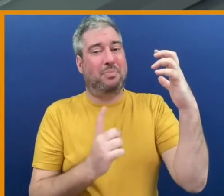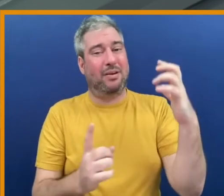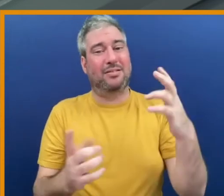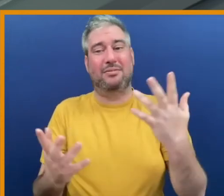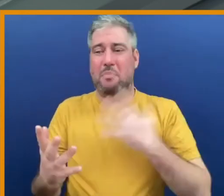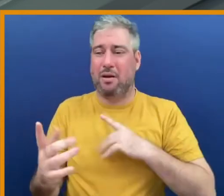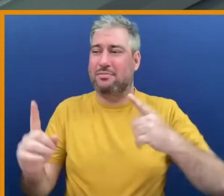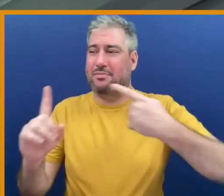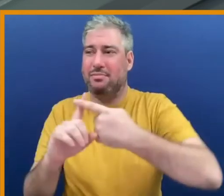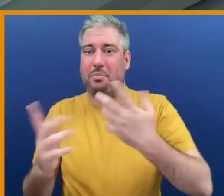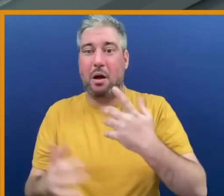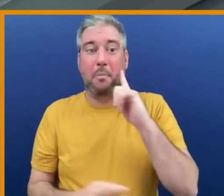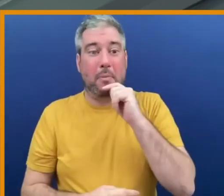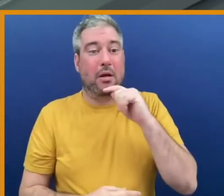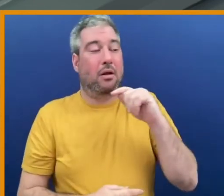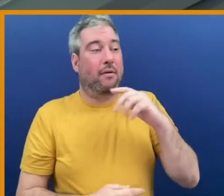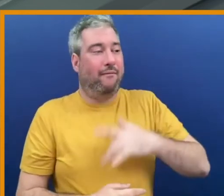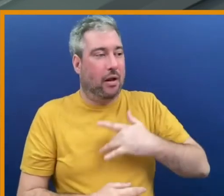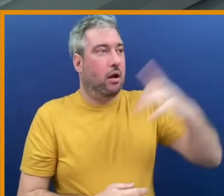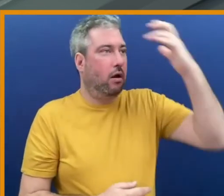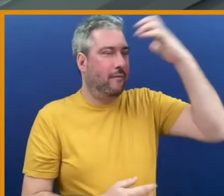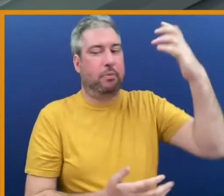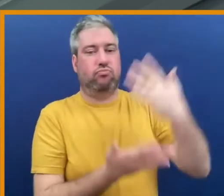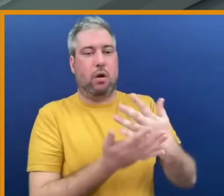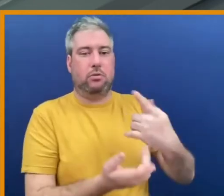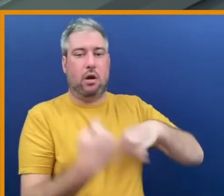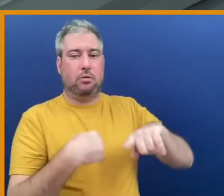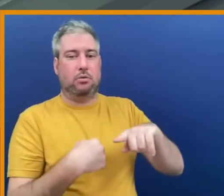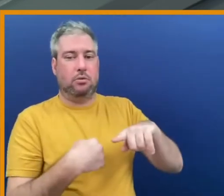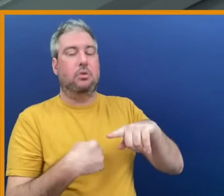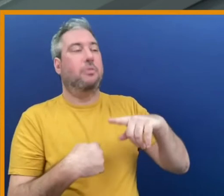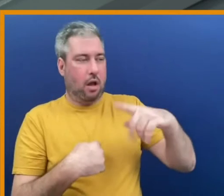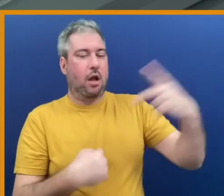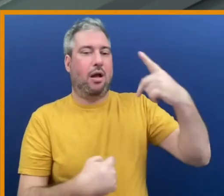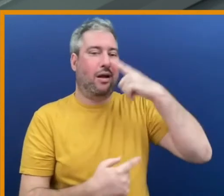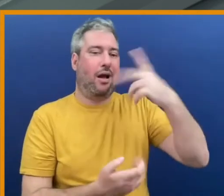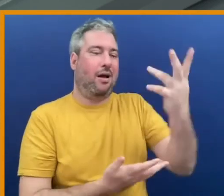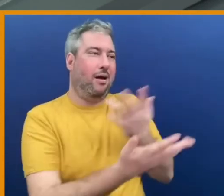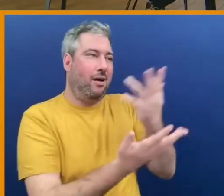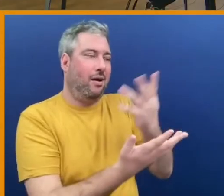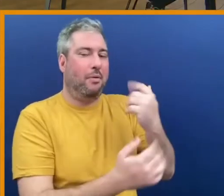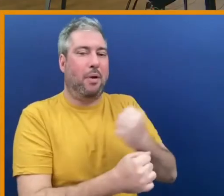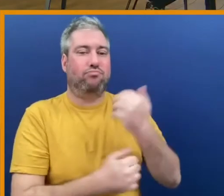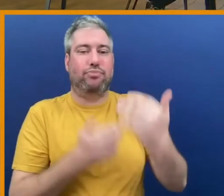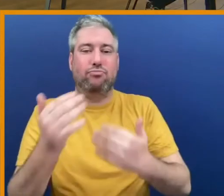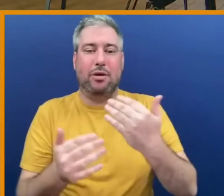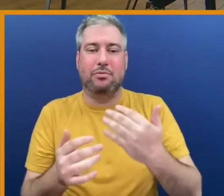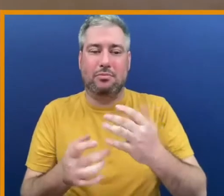real long-term progress on building a society that is better protected against corruption.